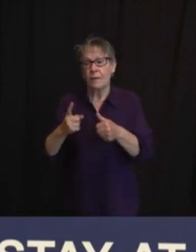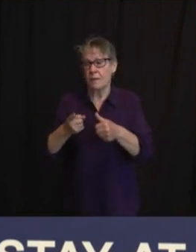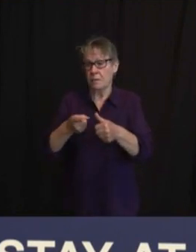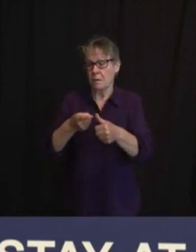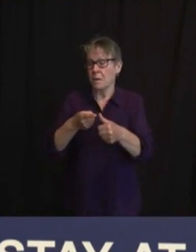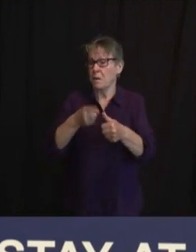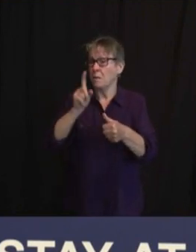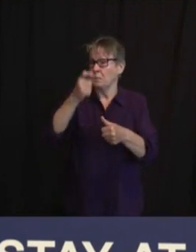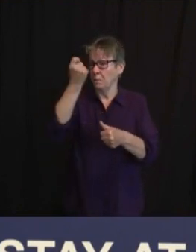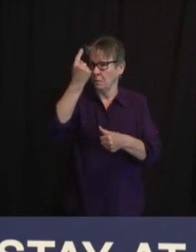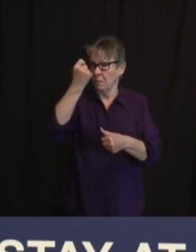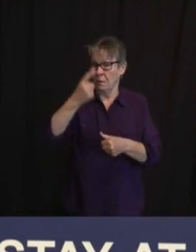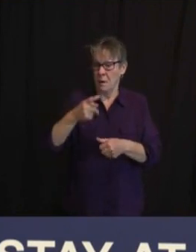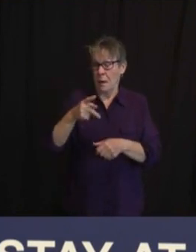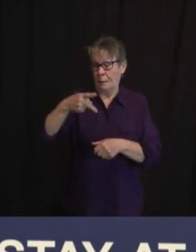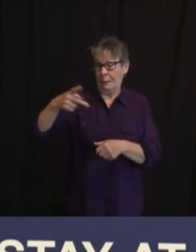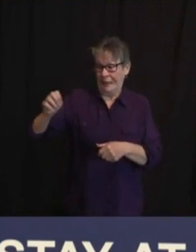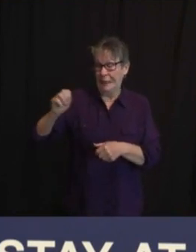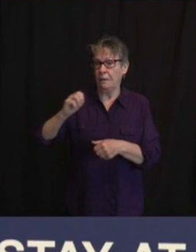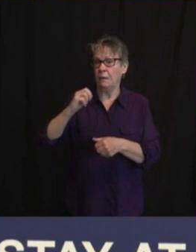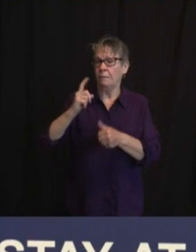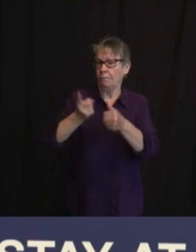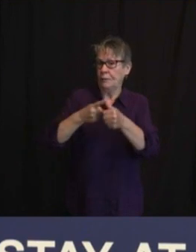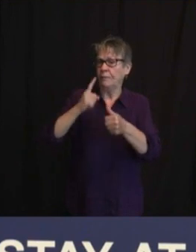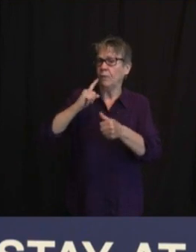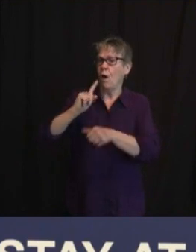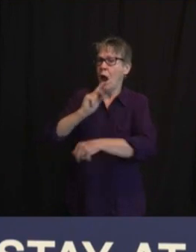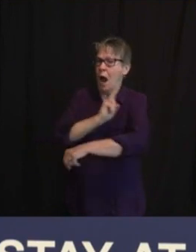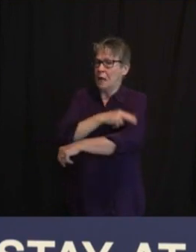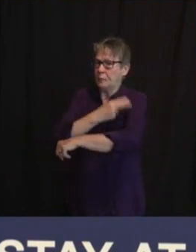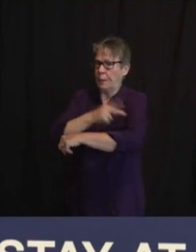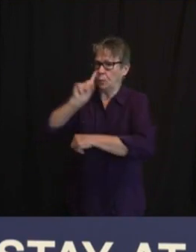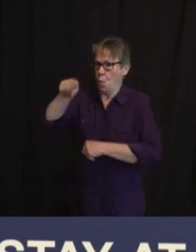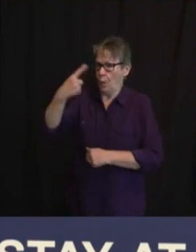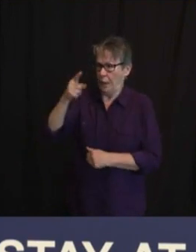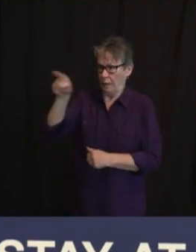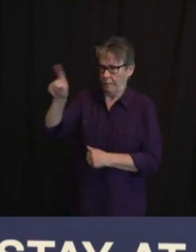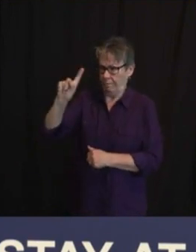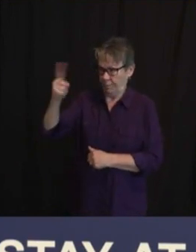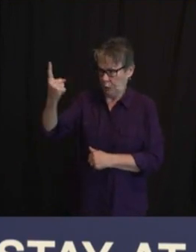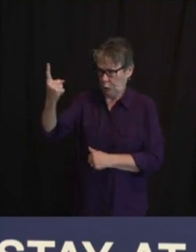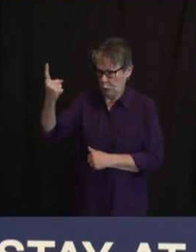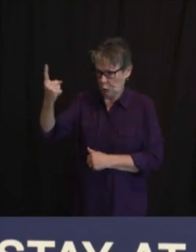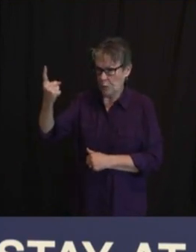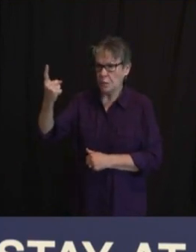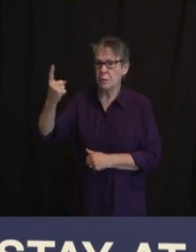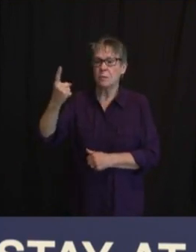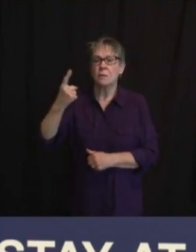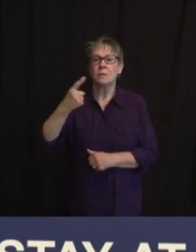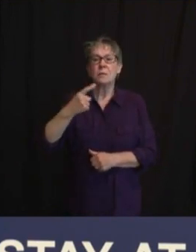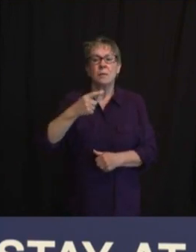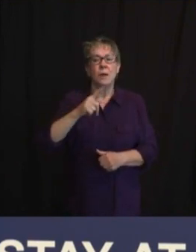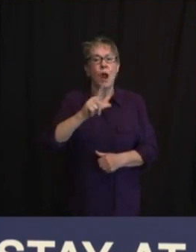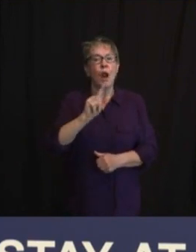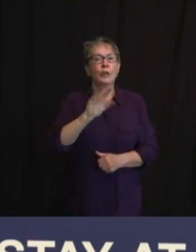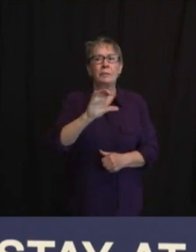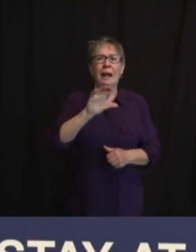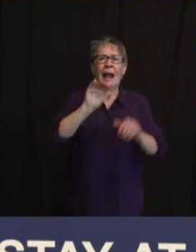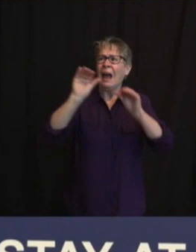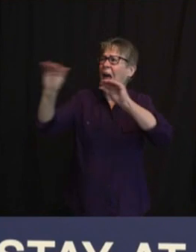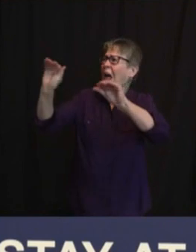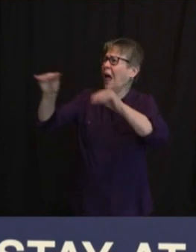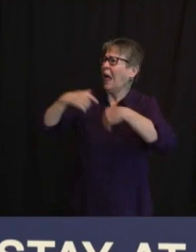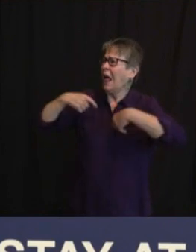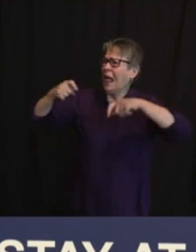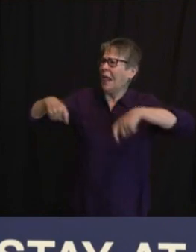facilities began reporting their PPE needs to the portal. Remember, the supply chain contracted nationwide, and